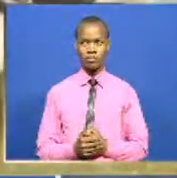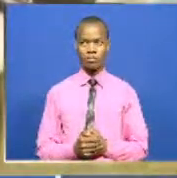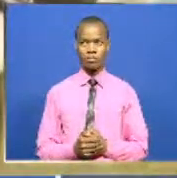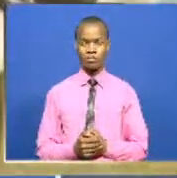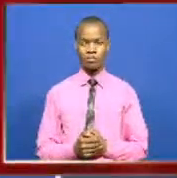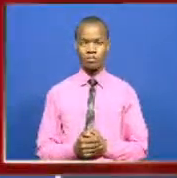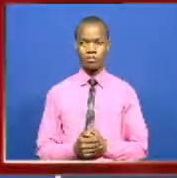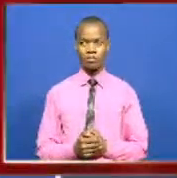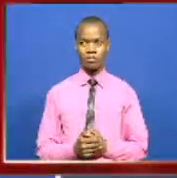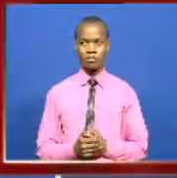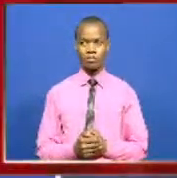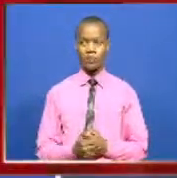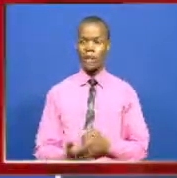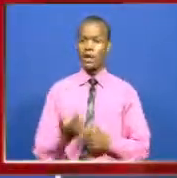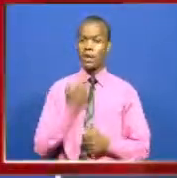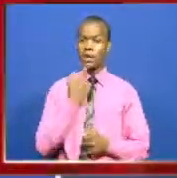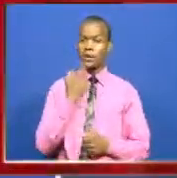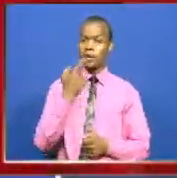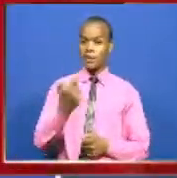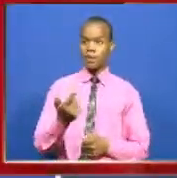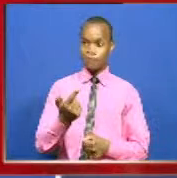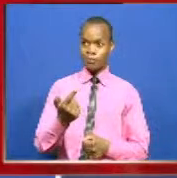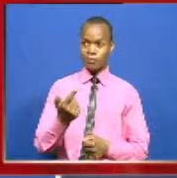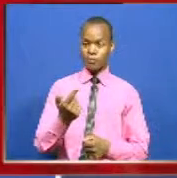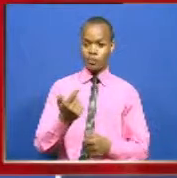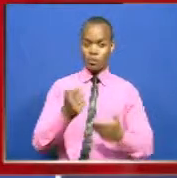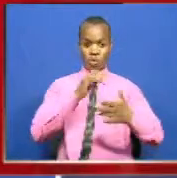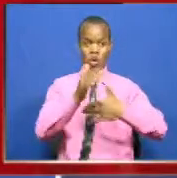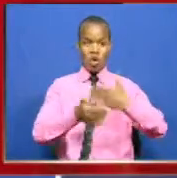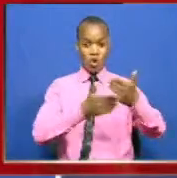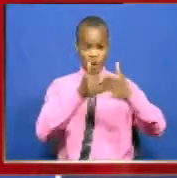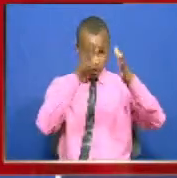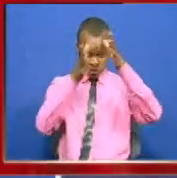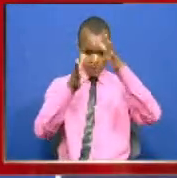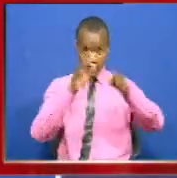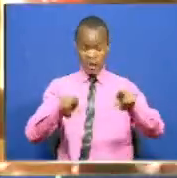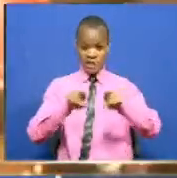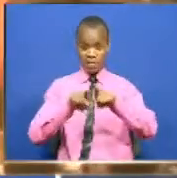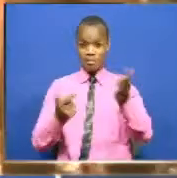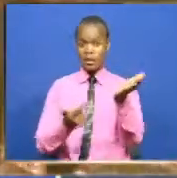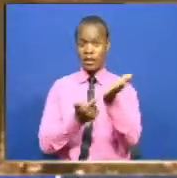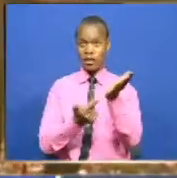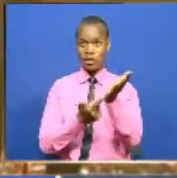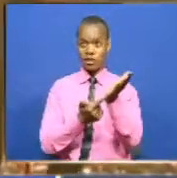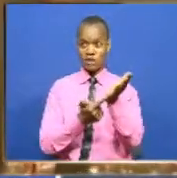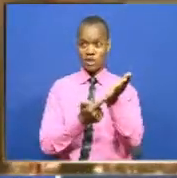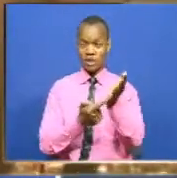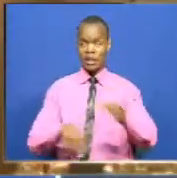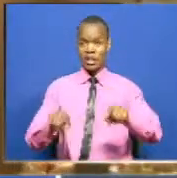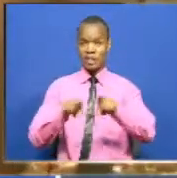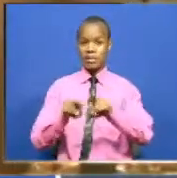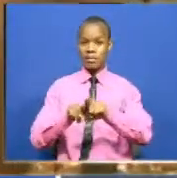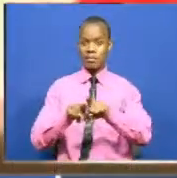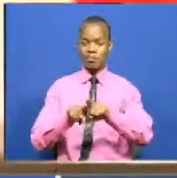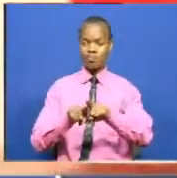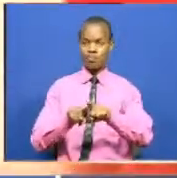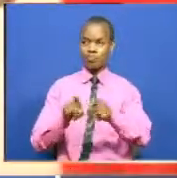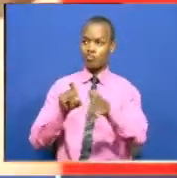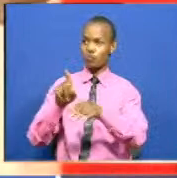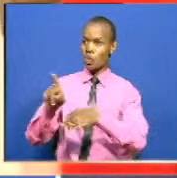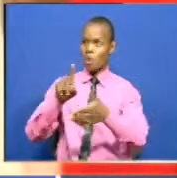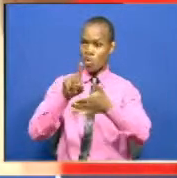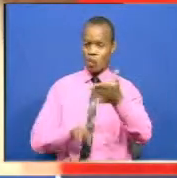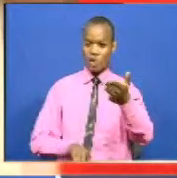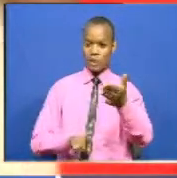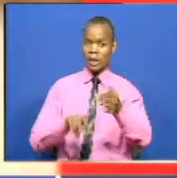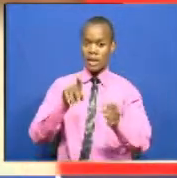They say necessity is the mother of all inventions, and so is technology. And this is what the Principal Secretary in the Ministry